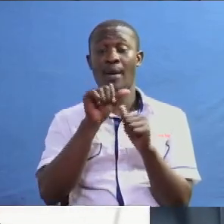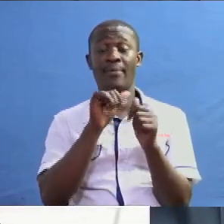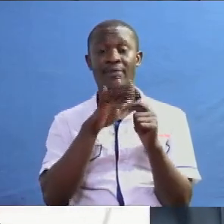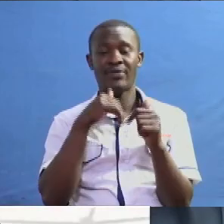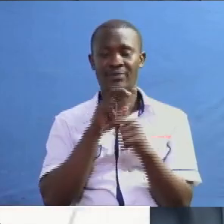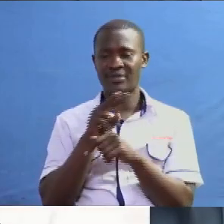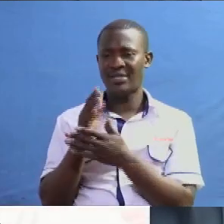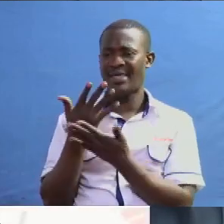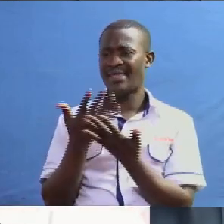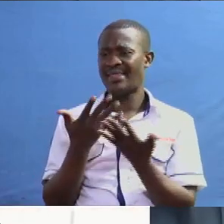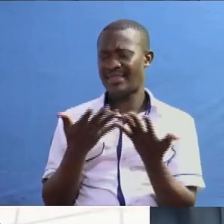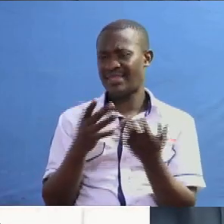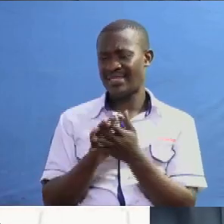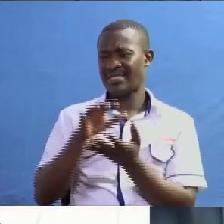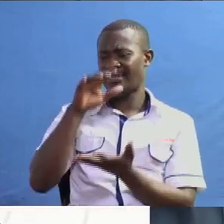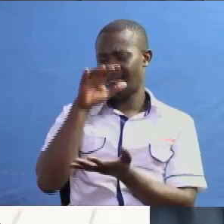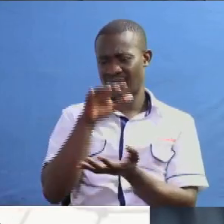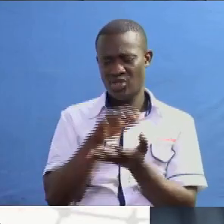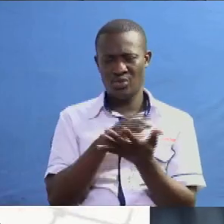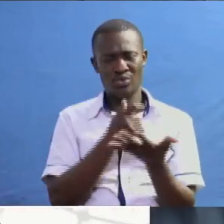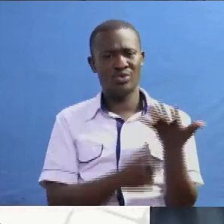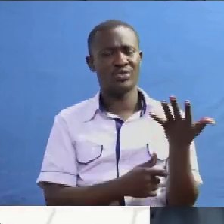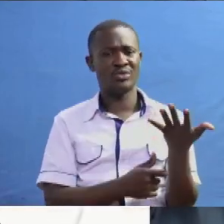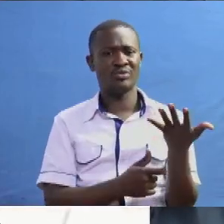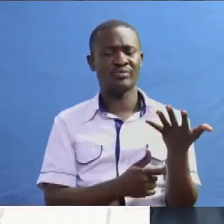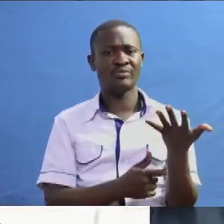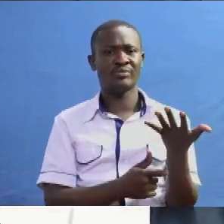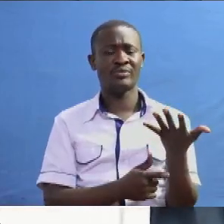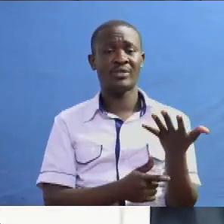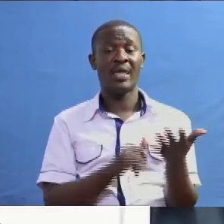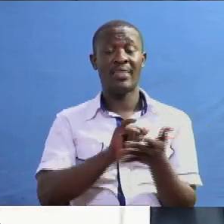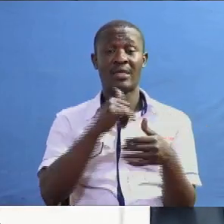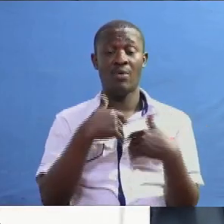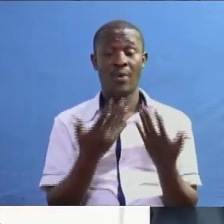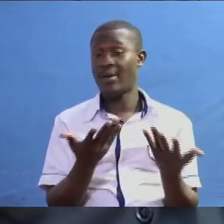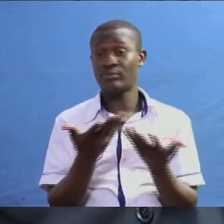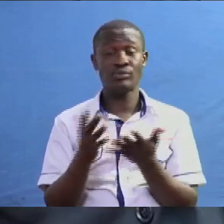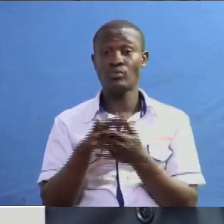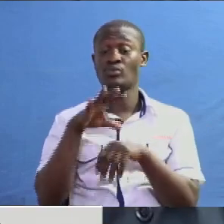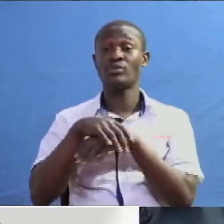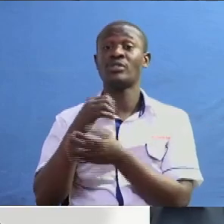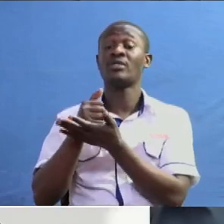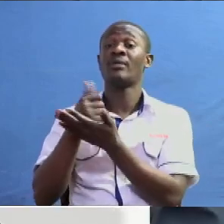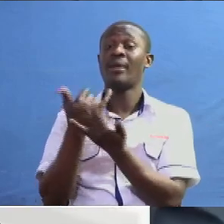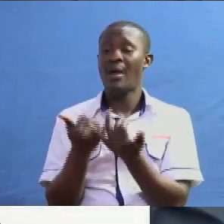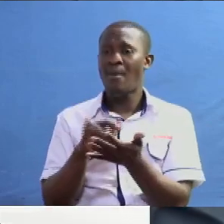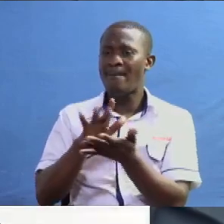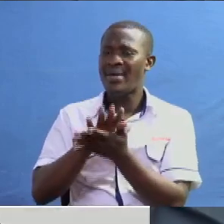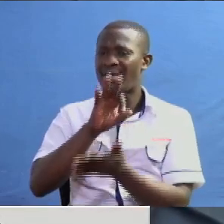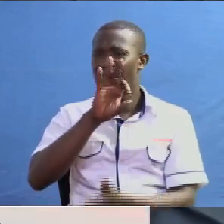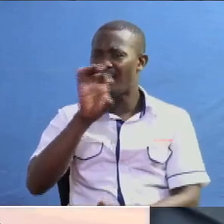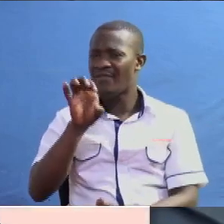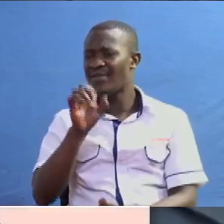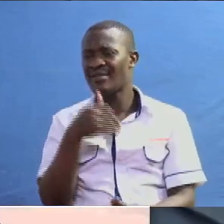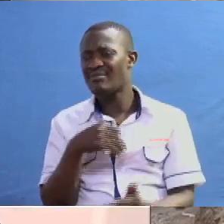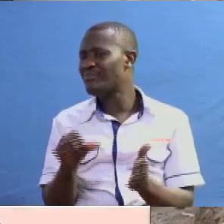vipi teremuswe chini na sio nusu ndio tutasaidika kwa maana hata kulipa karo imekuwa shida kwa